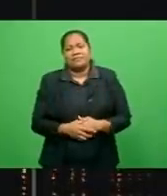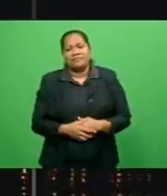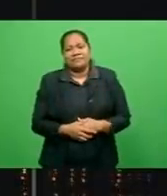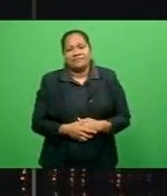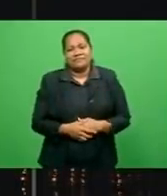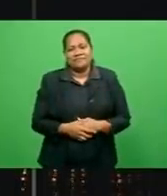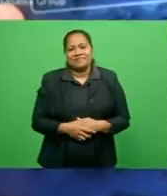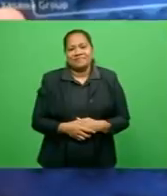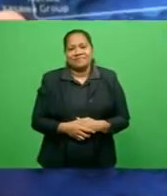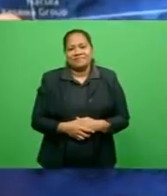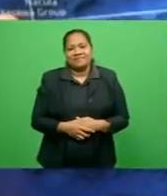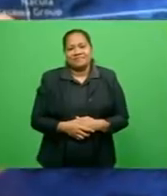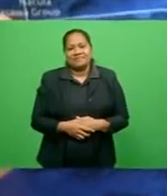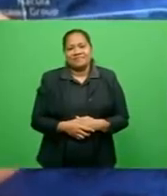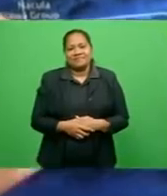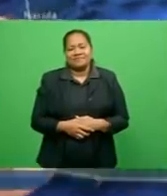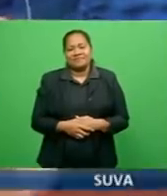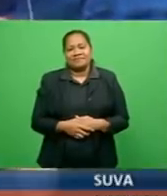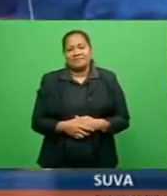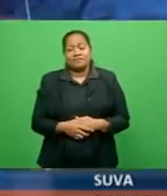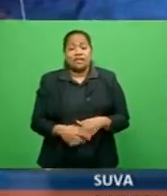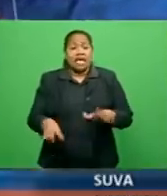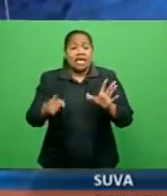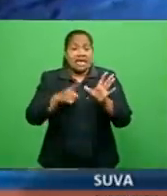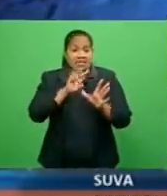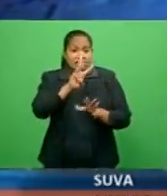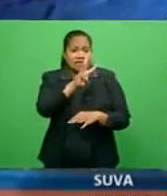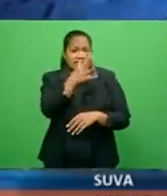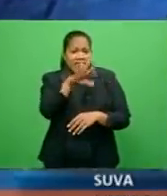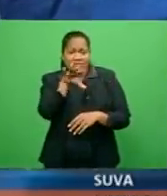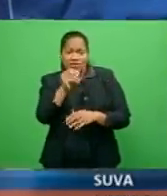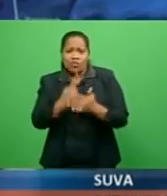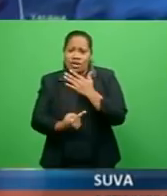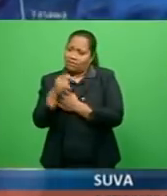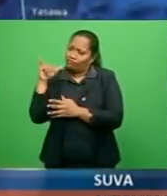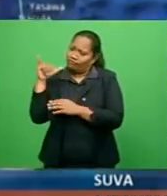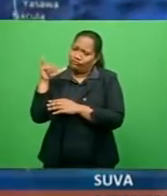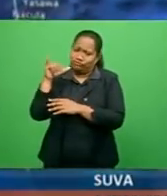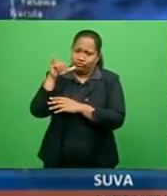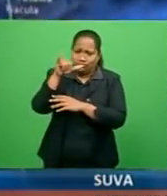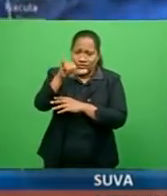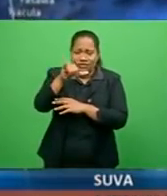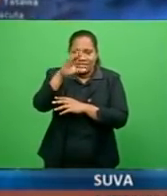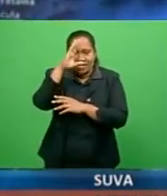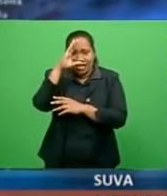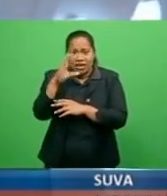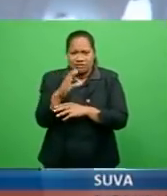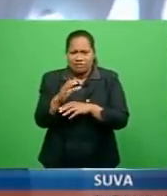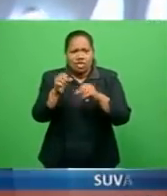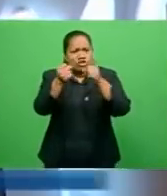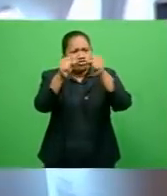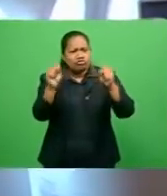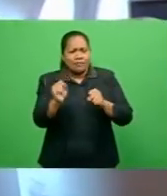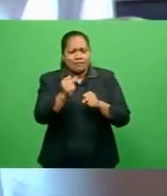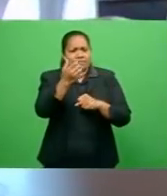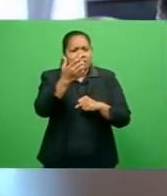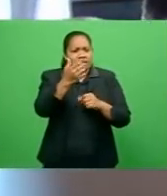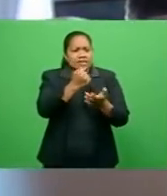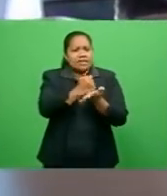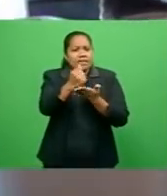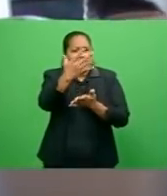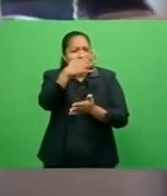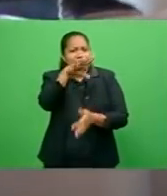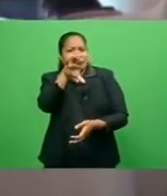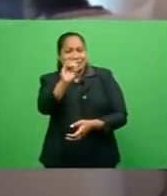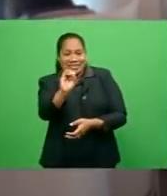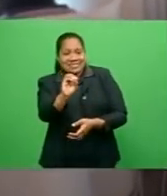flight. The A350 flew across the country in the shape of the number 50, the special flyover, part